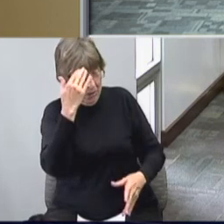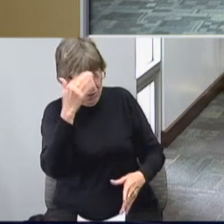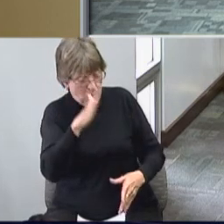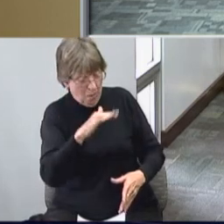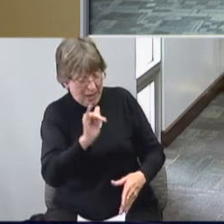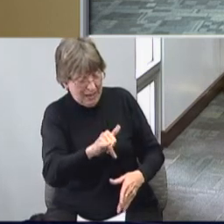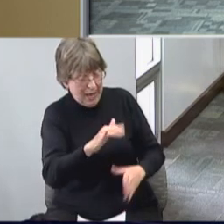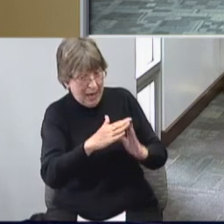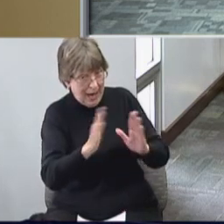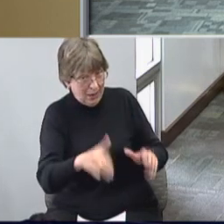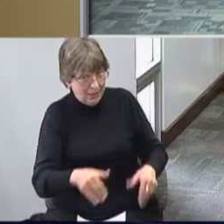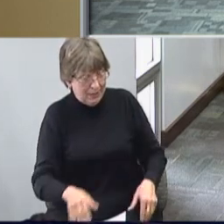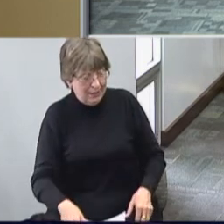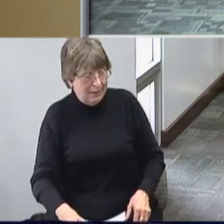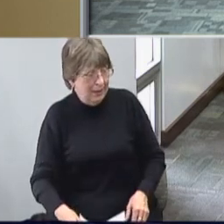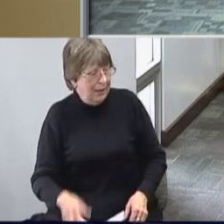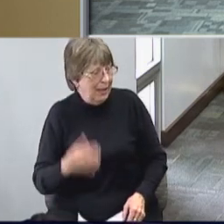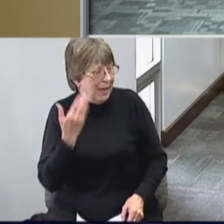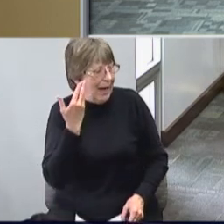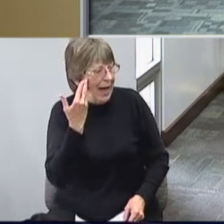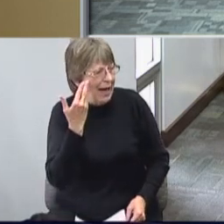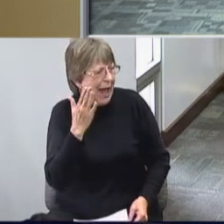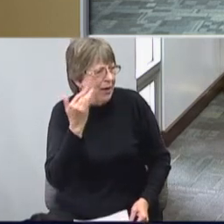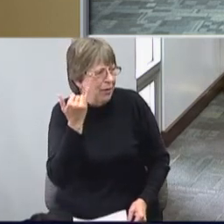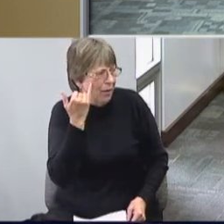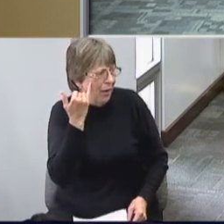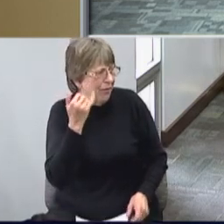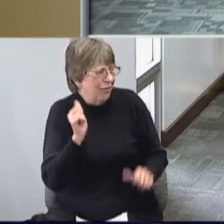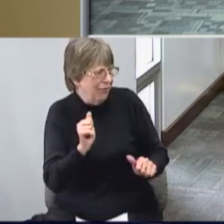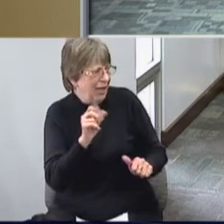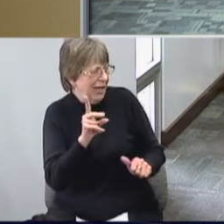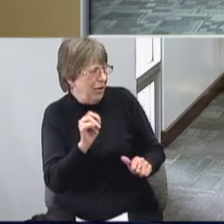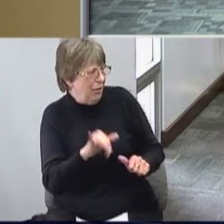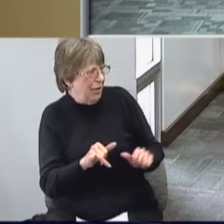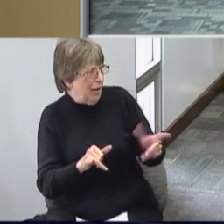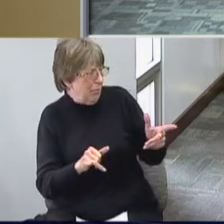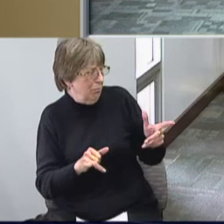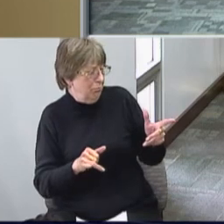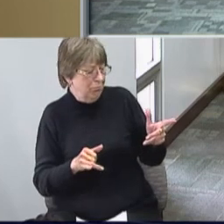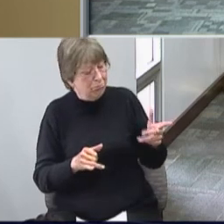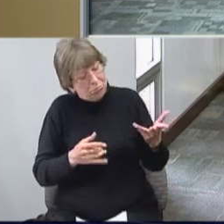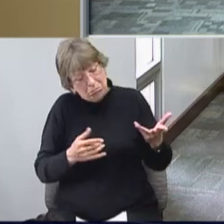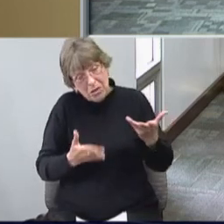this property. And I don't know if there's any way to implement that, but it might be one